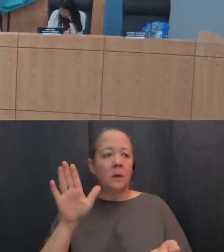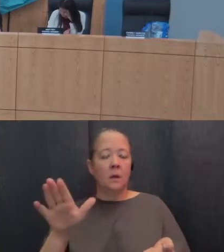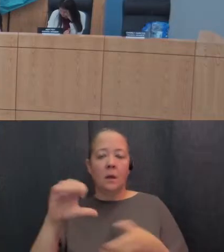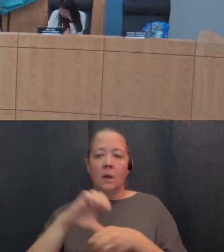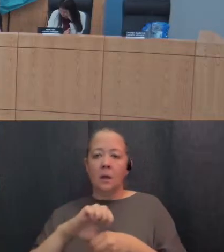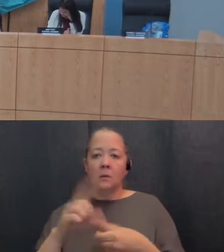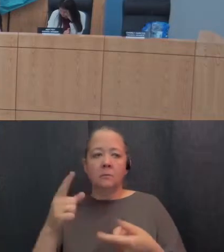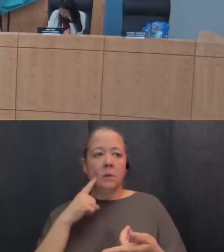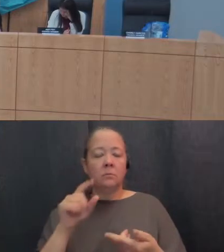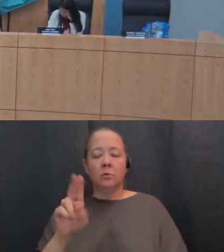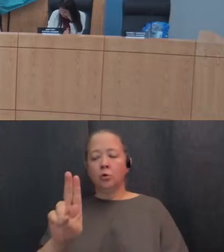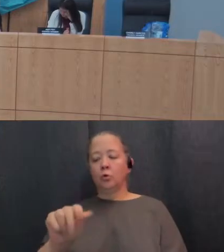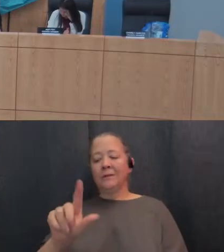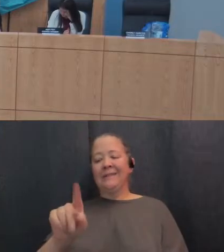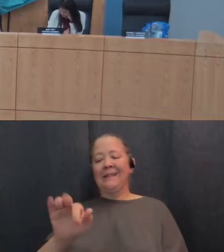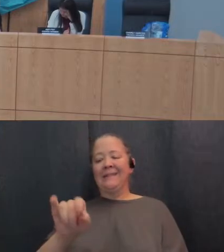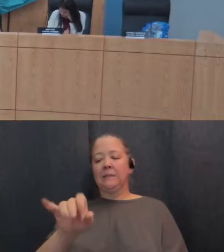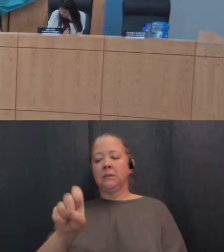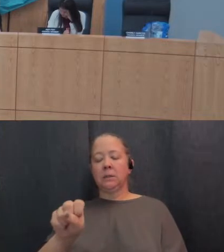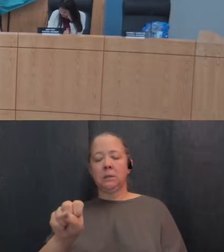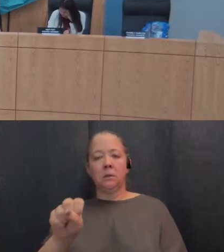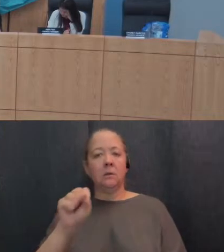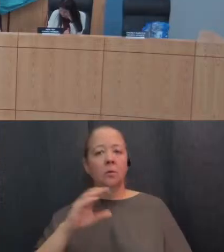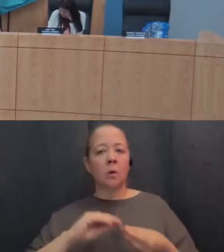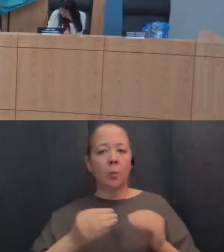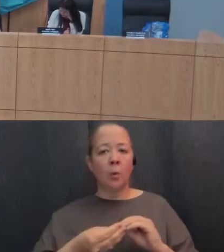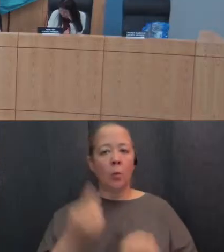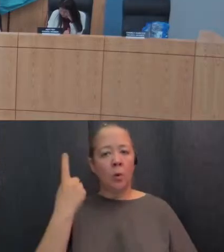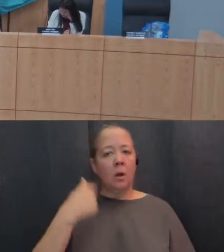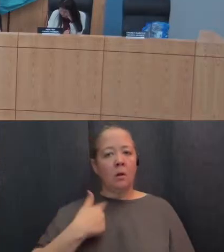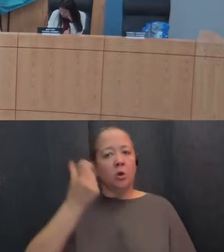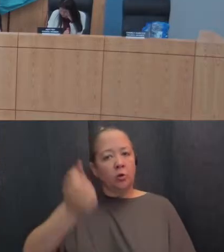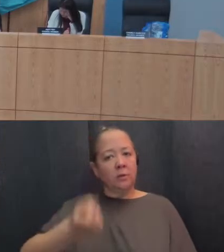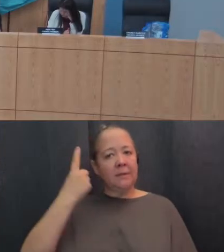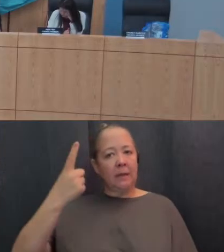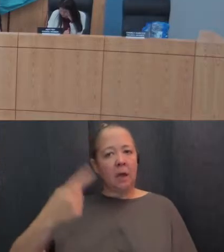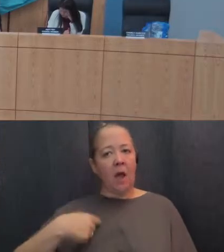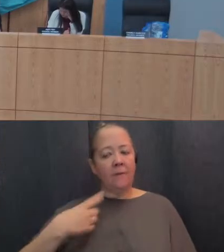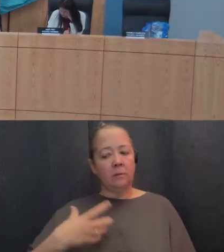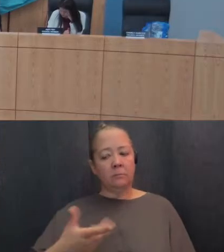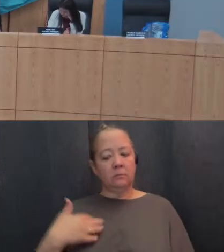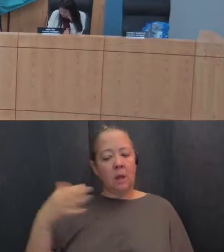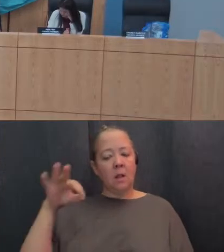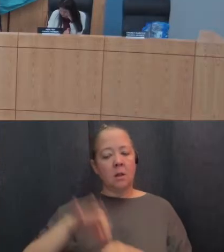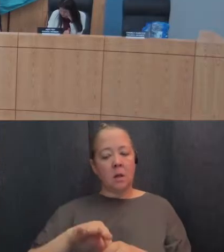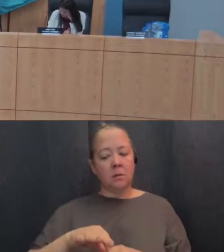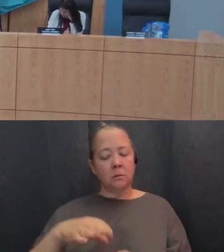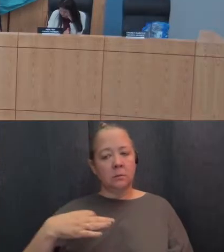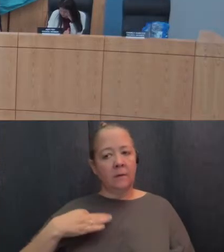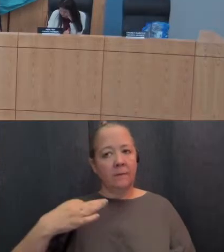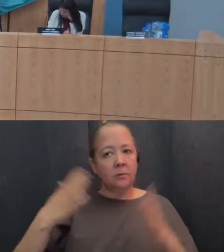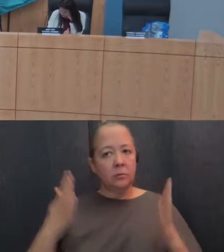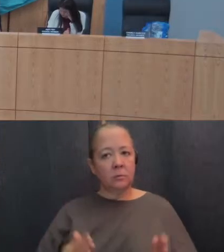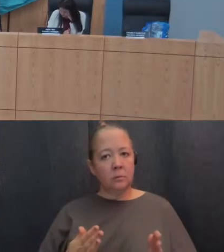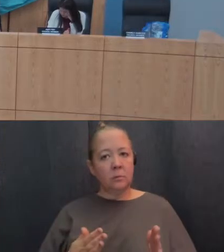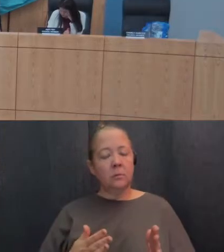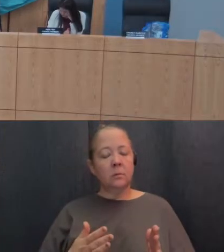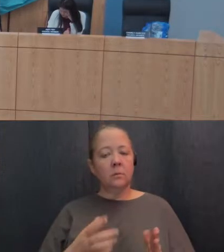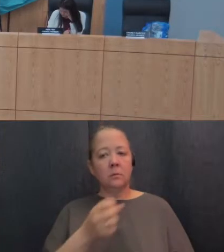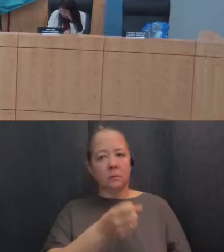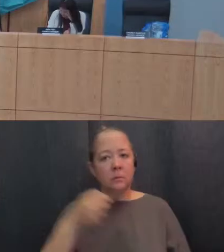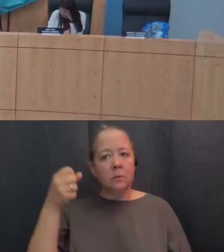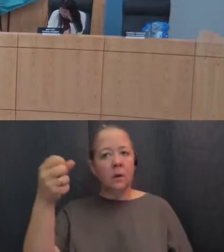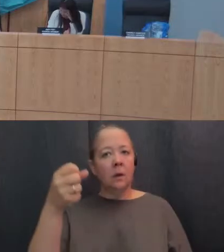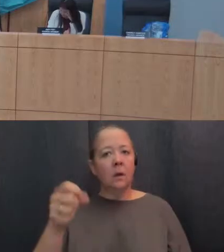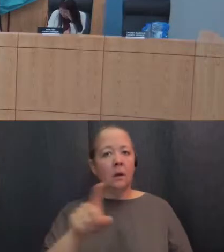one, just from a understanding as an elected official, but as a resident, and more importantly, as a person that have seen this not